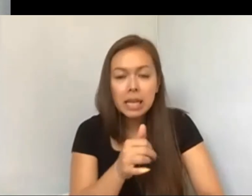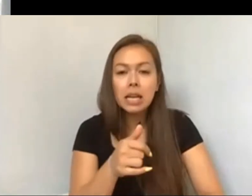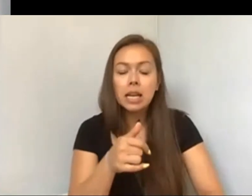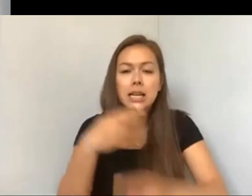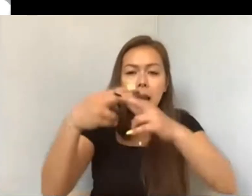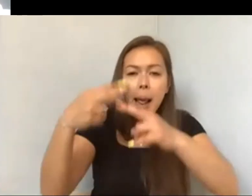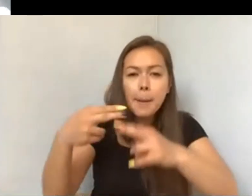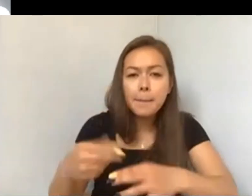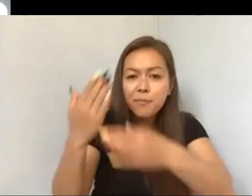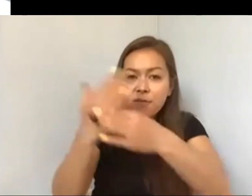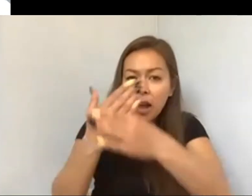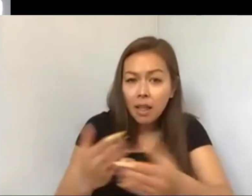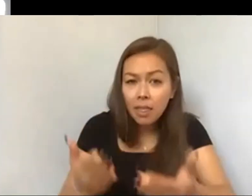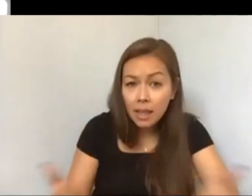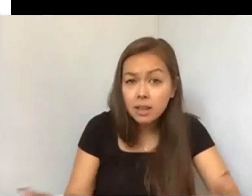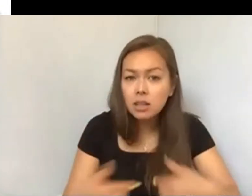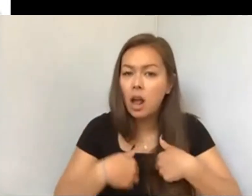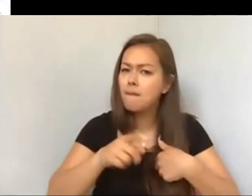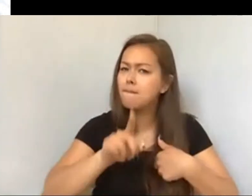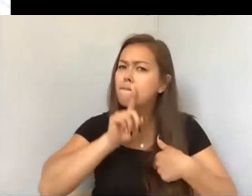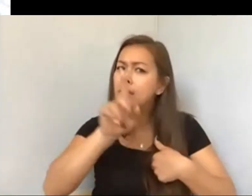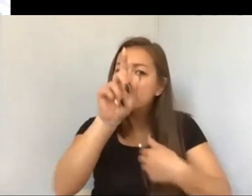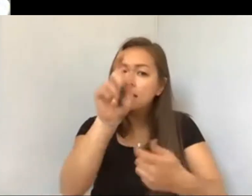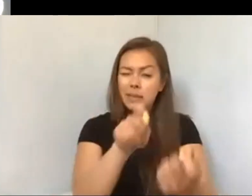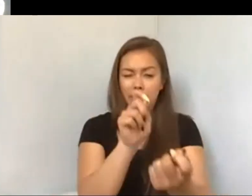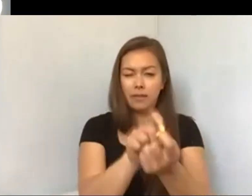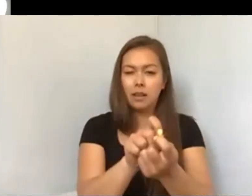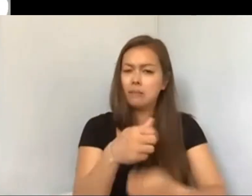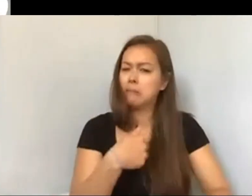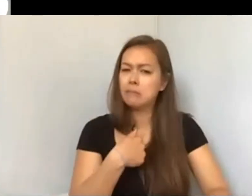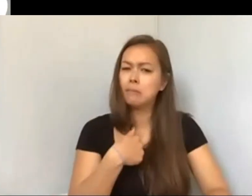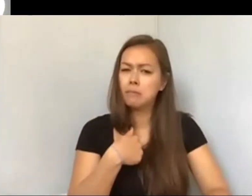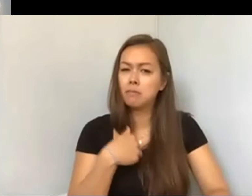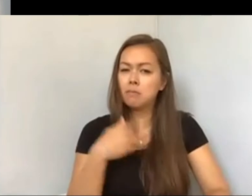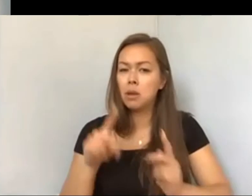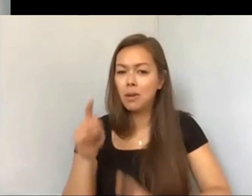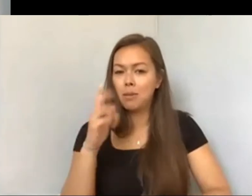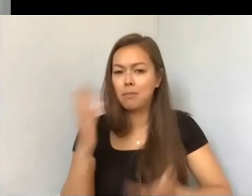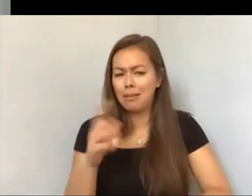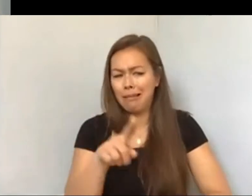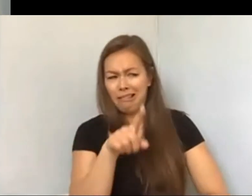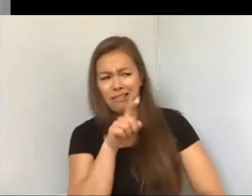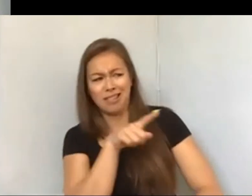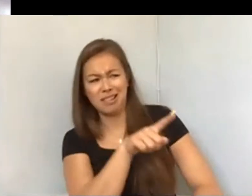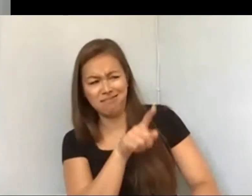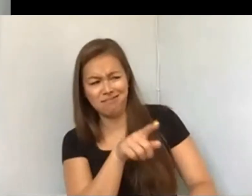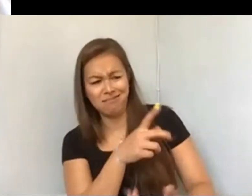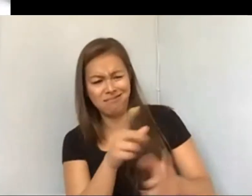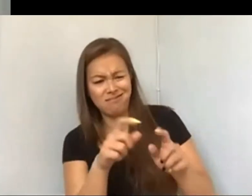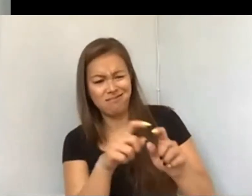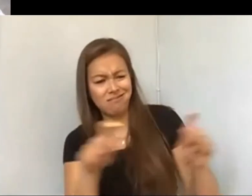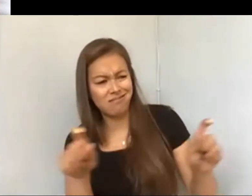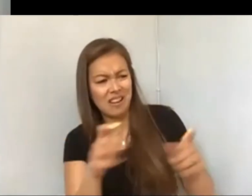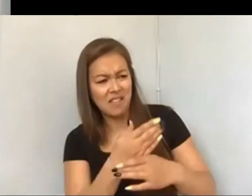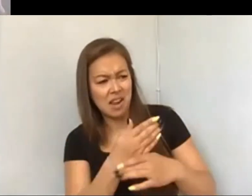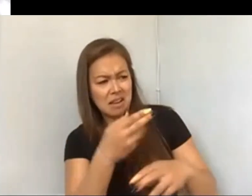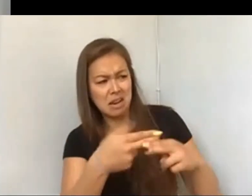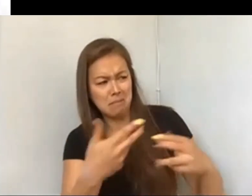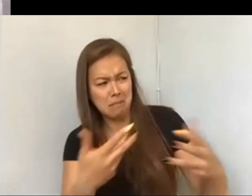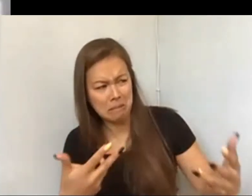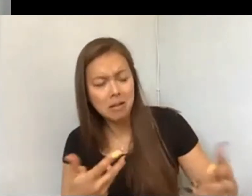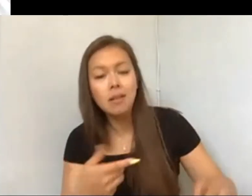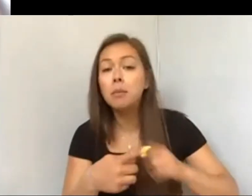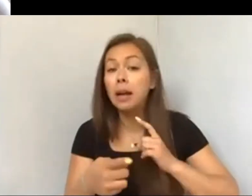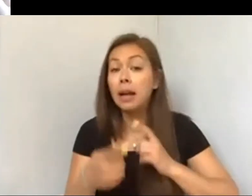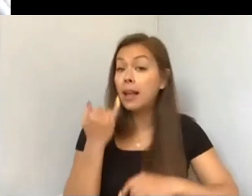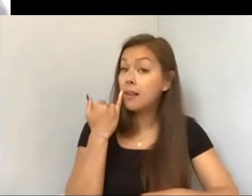it means when I go to look for stuff, I've got it right there. So put more energy